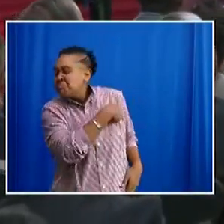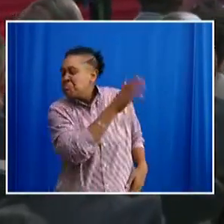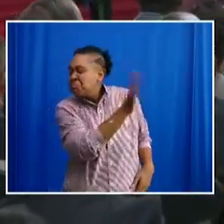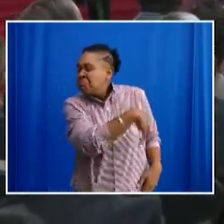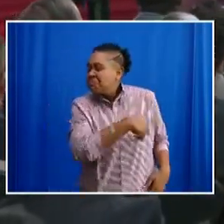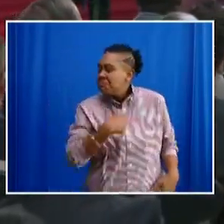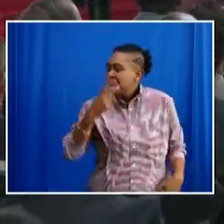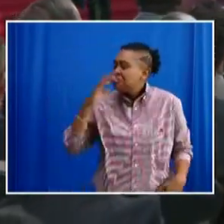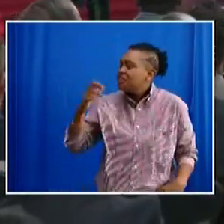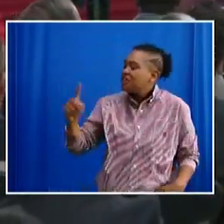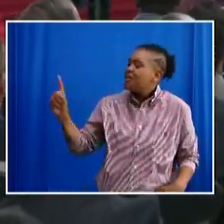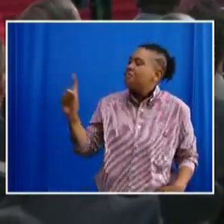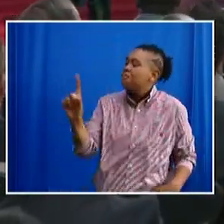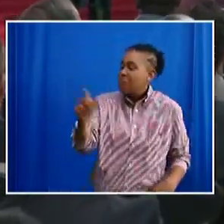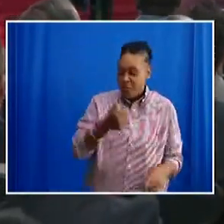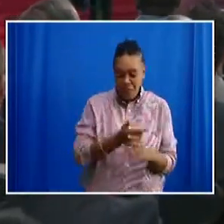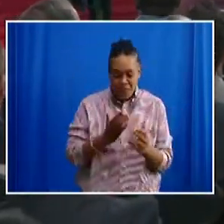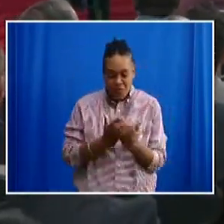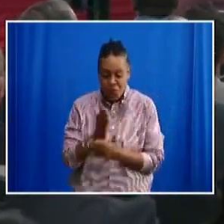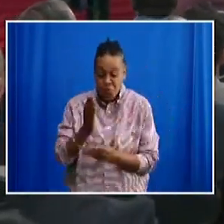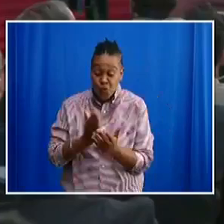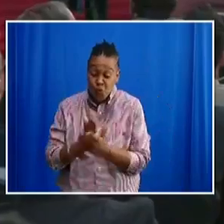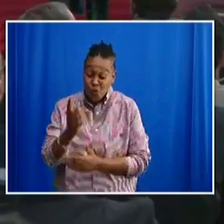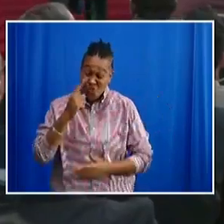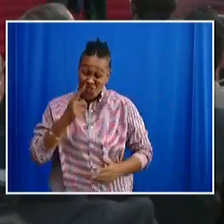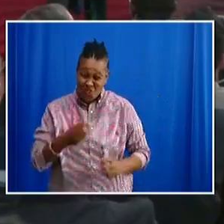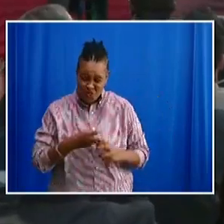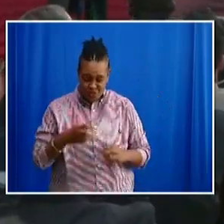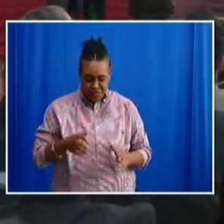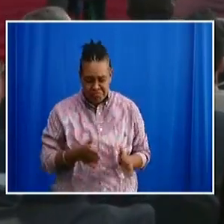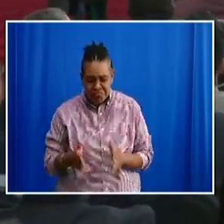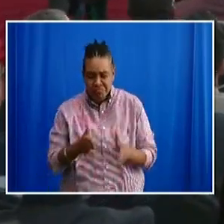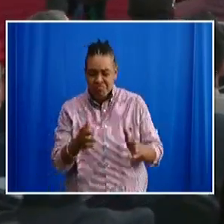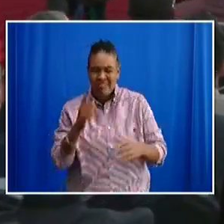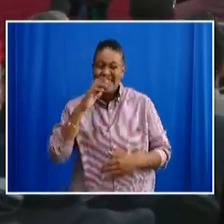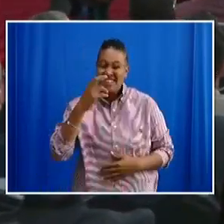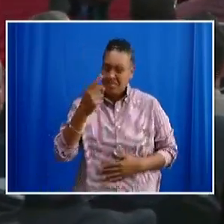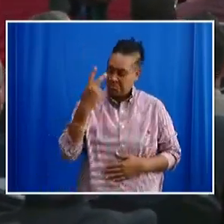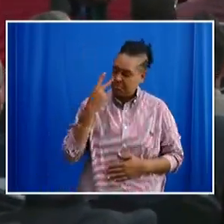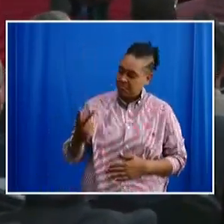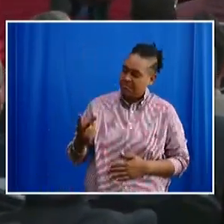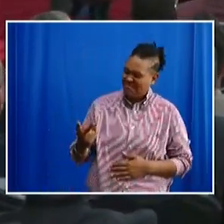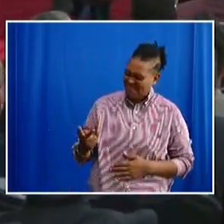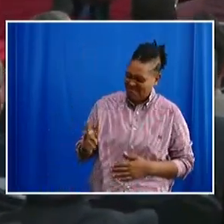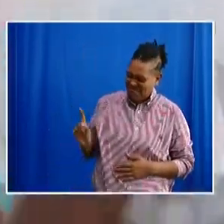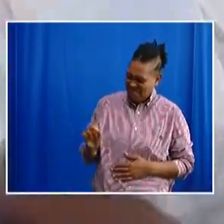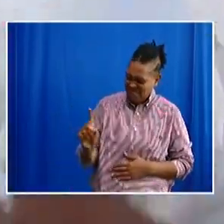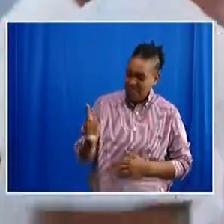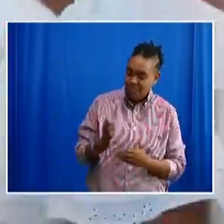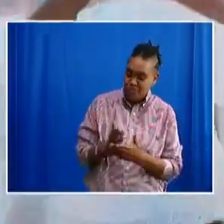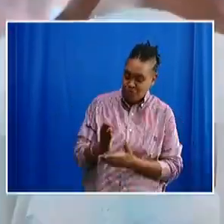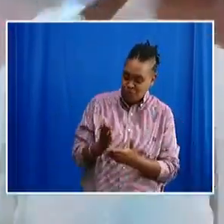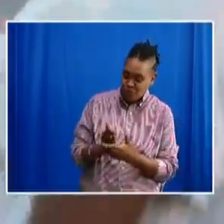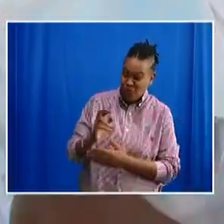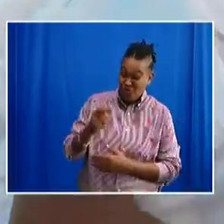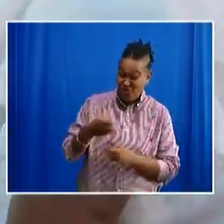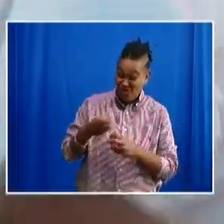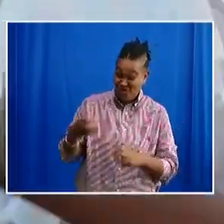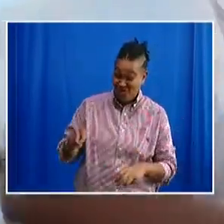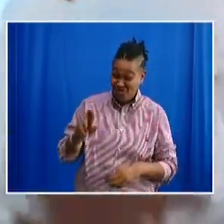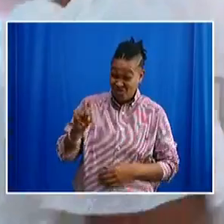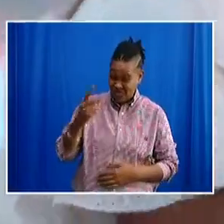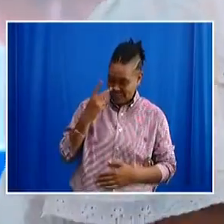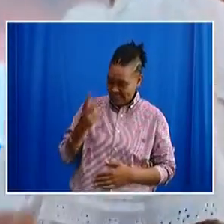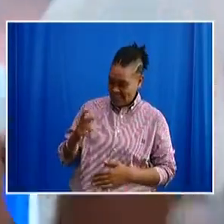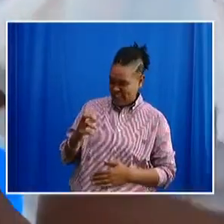Charlie Molly call you. Right through the rocky road, sing Charlie Molly call you. Right through the rocky